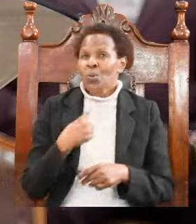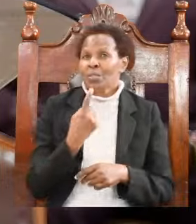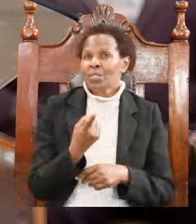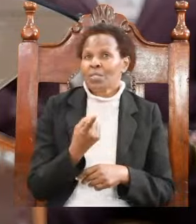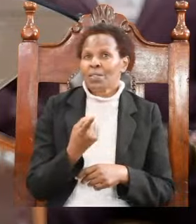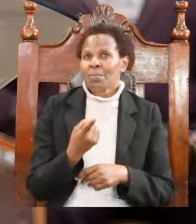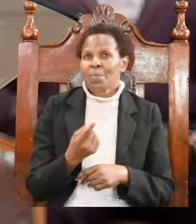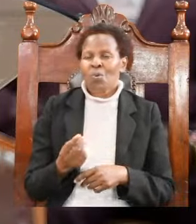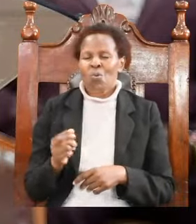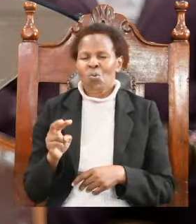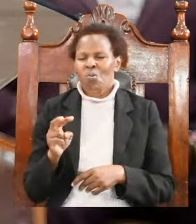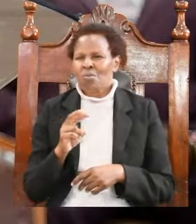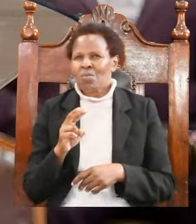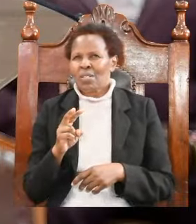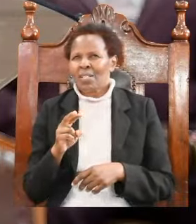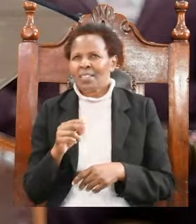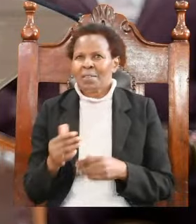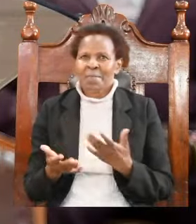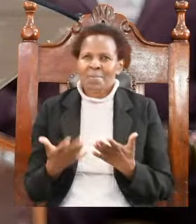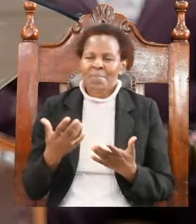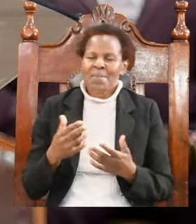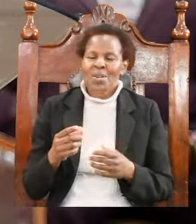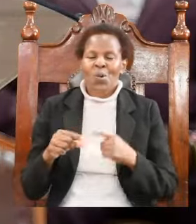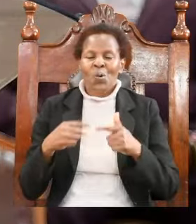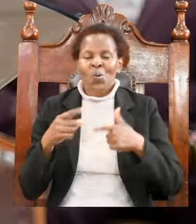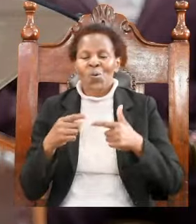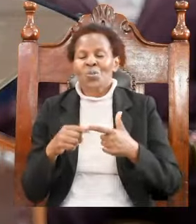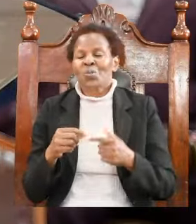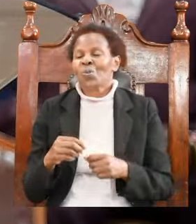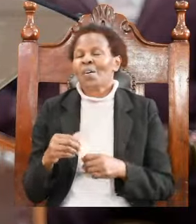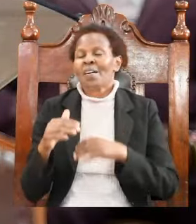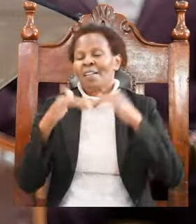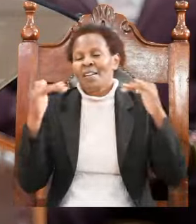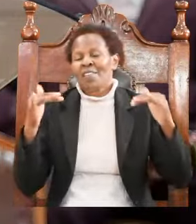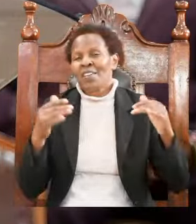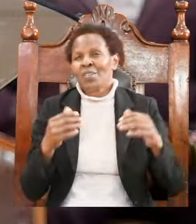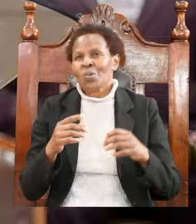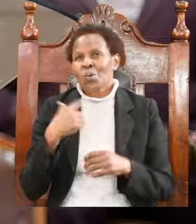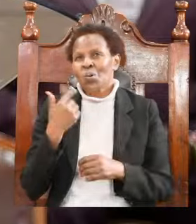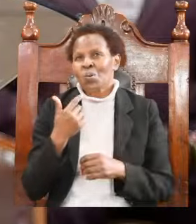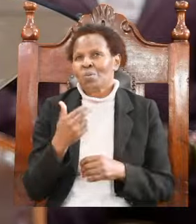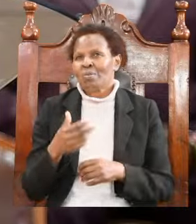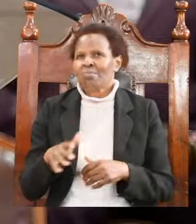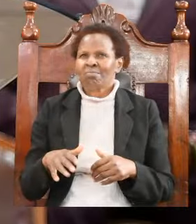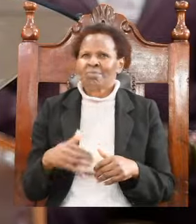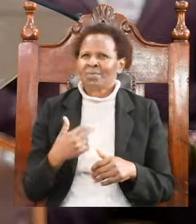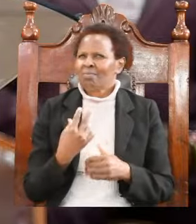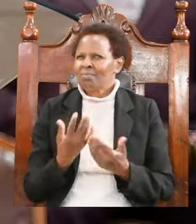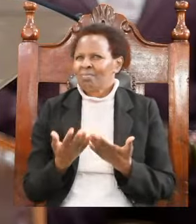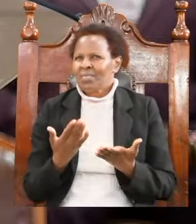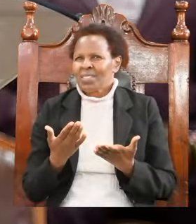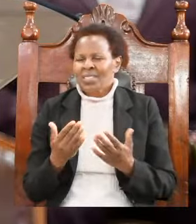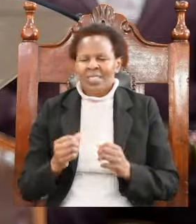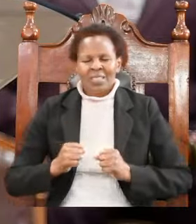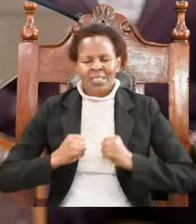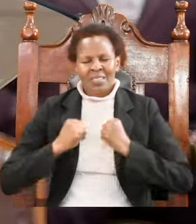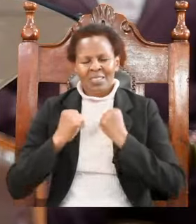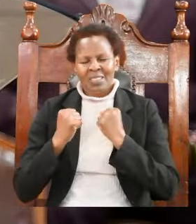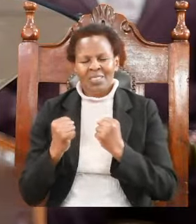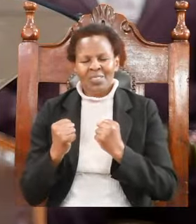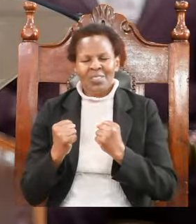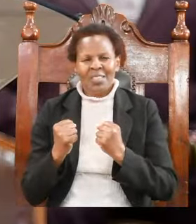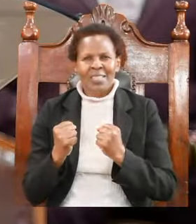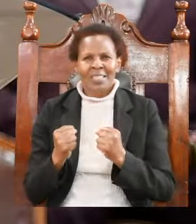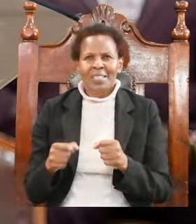people who look like they are going to heaven, people who are strong, people who, when they come to church, they look like